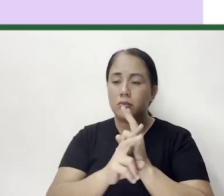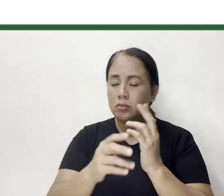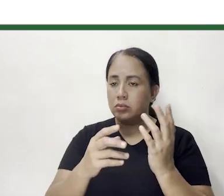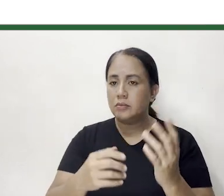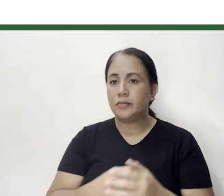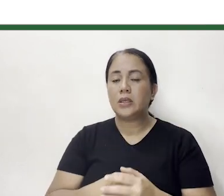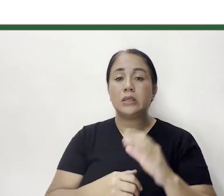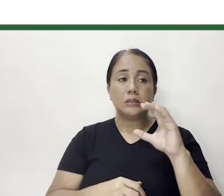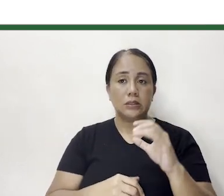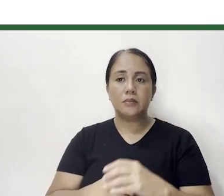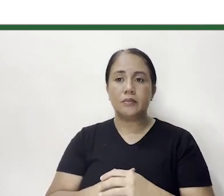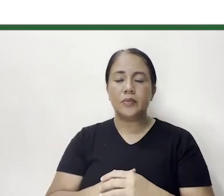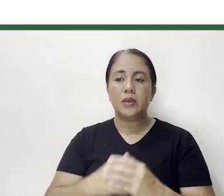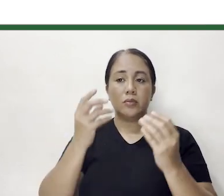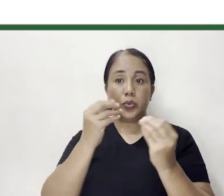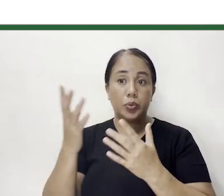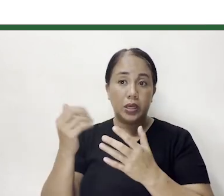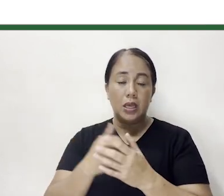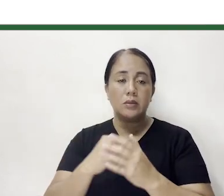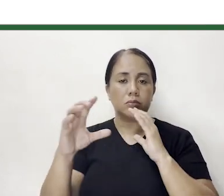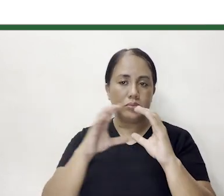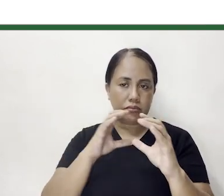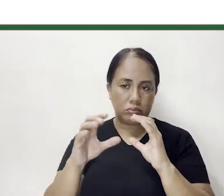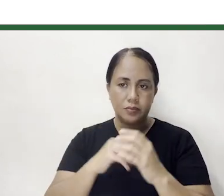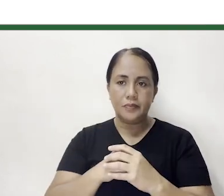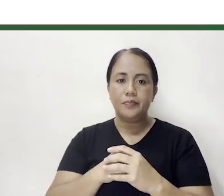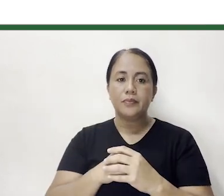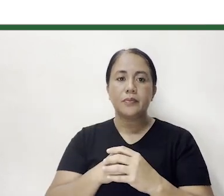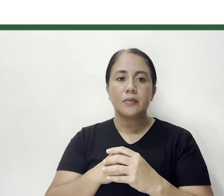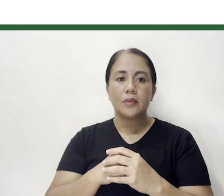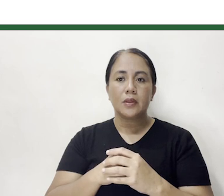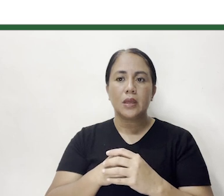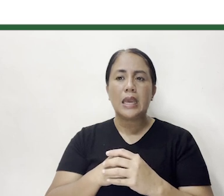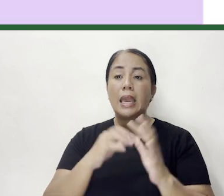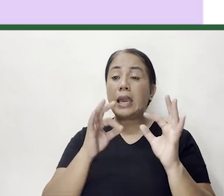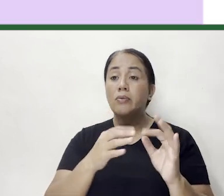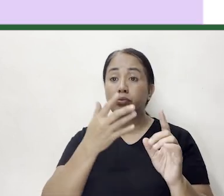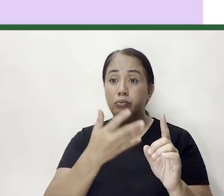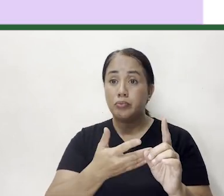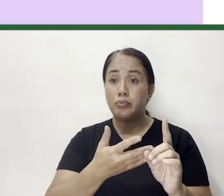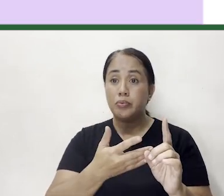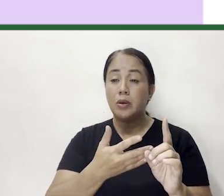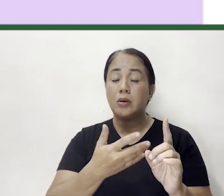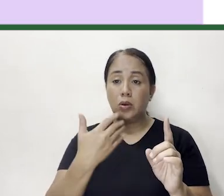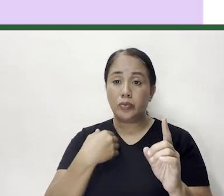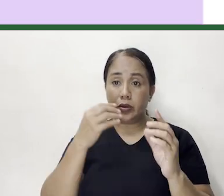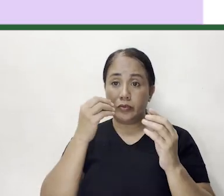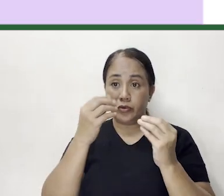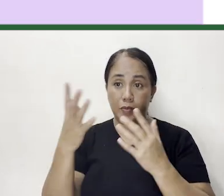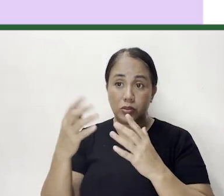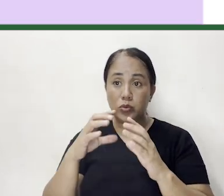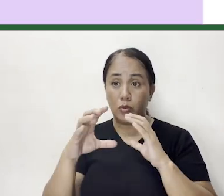vehicles. Letter C. Information and communication. If the form and content